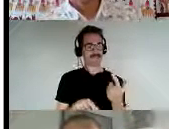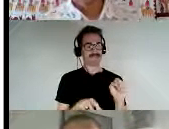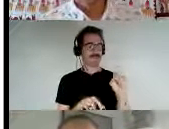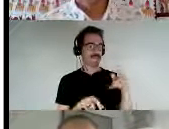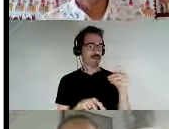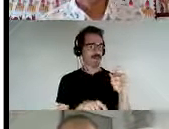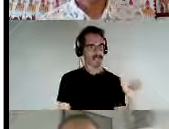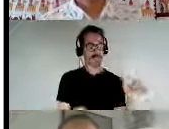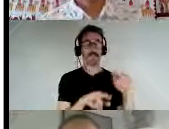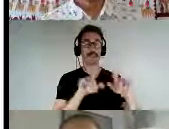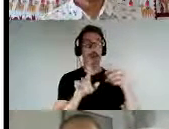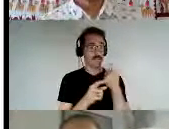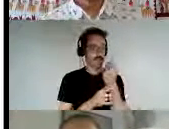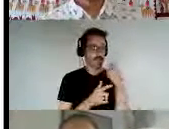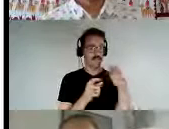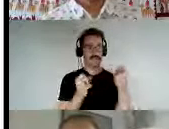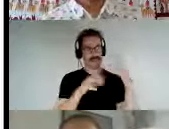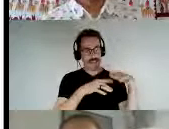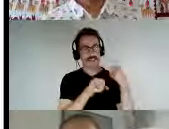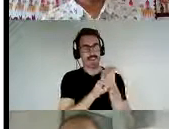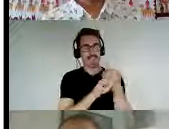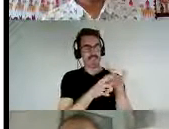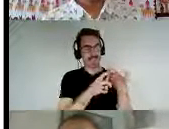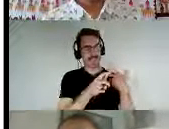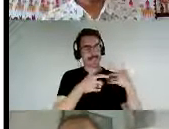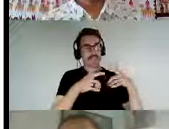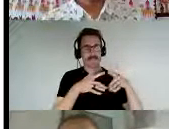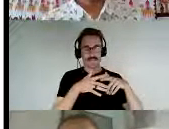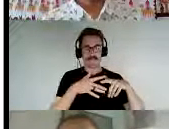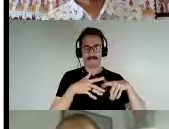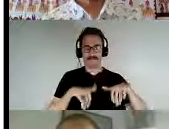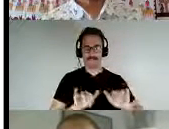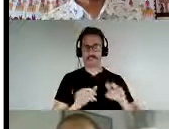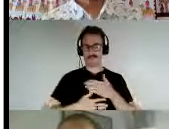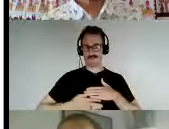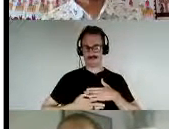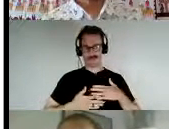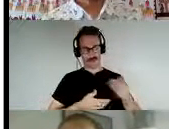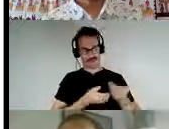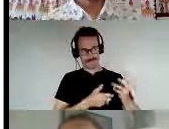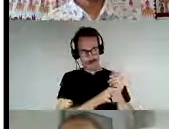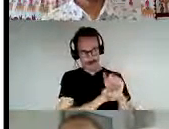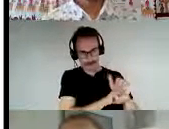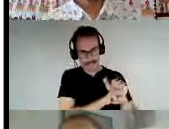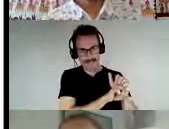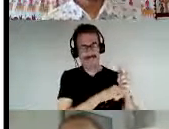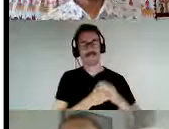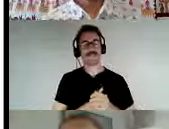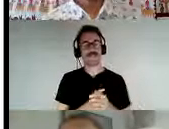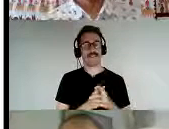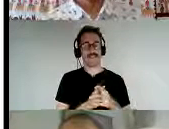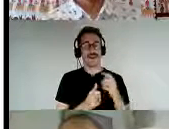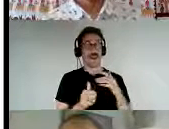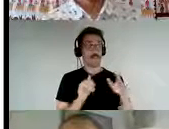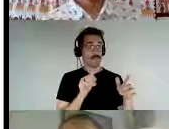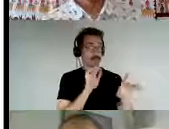After all these years, I'm still enjoying getting to know Anthony. He's full of surprises. The other day, I was surprised when I found out he has a